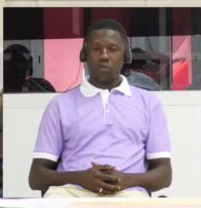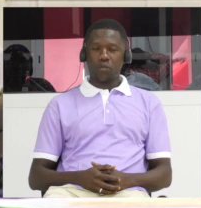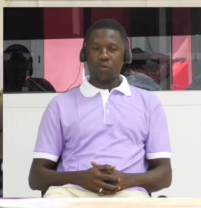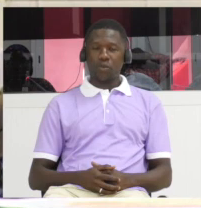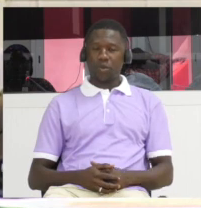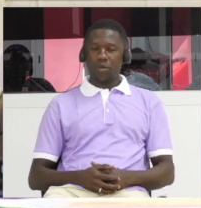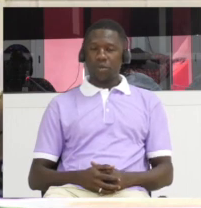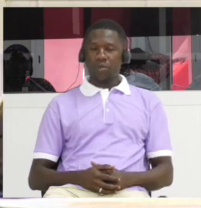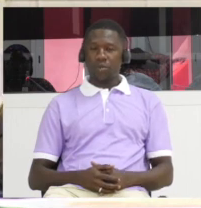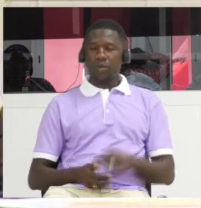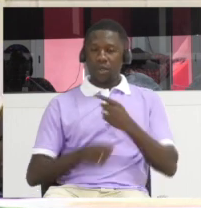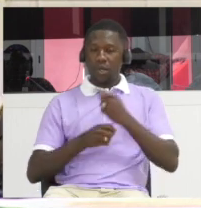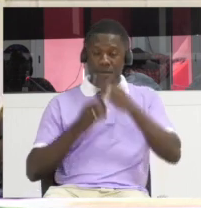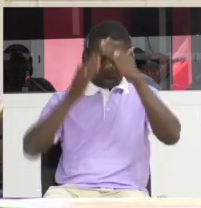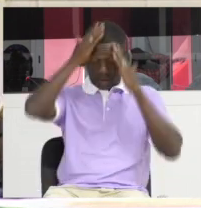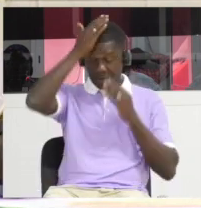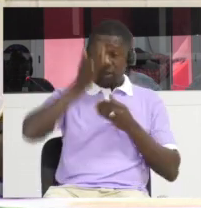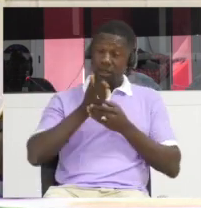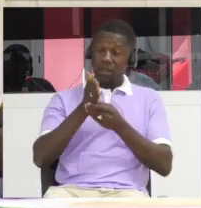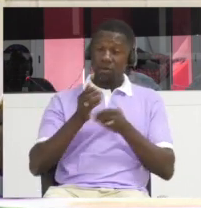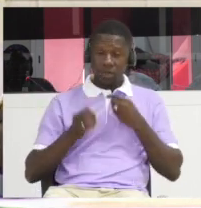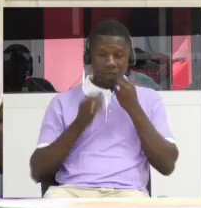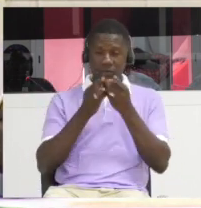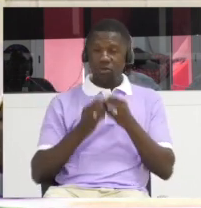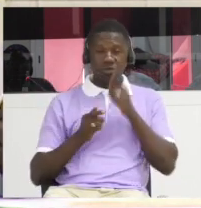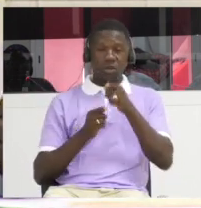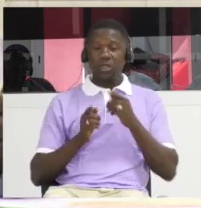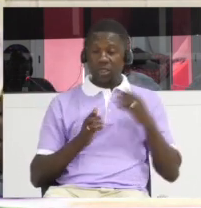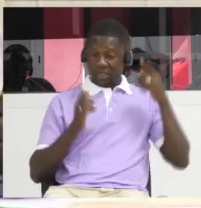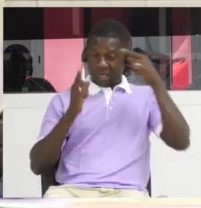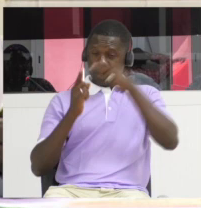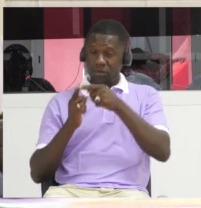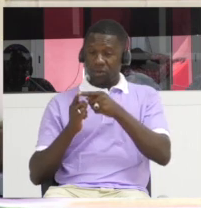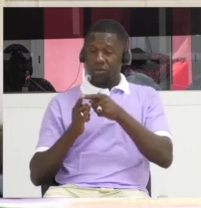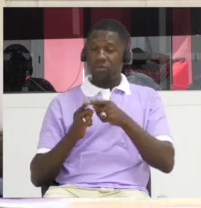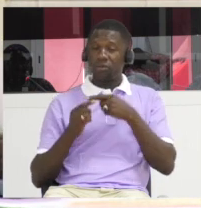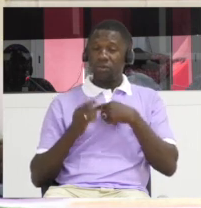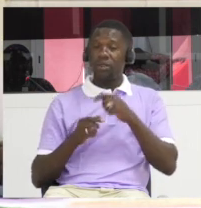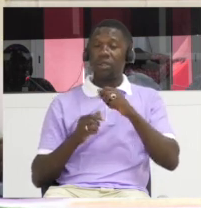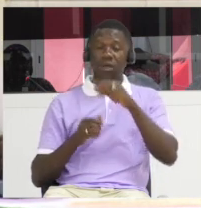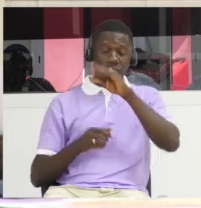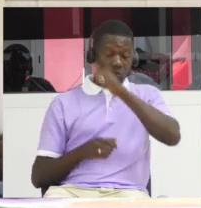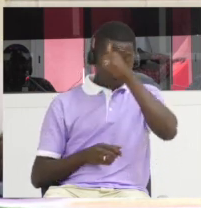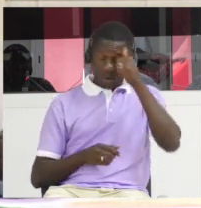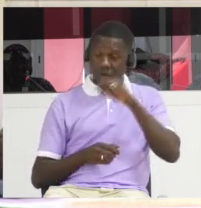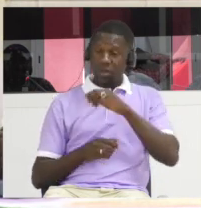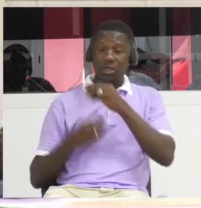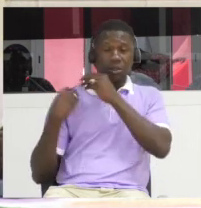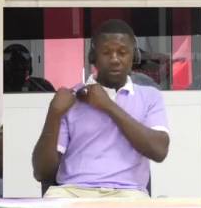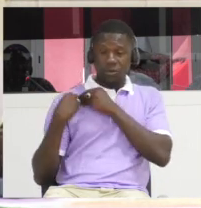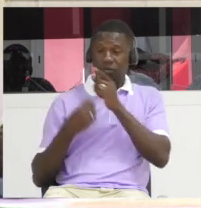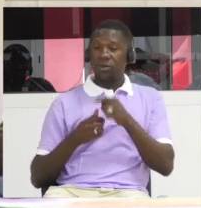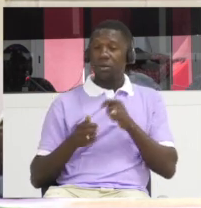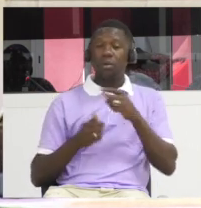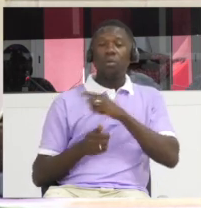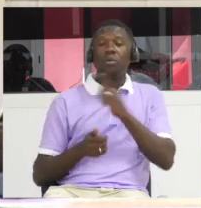The Commander-in-Chief may give you such directions with respect to the operational use of the Army in the Gambia for the purpose